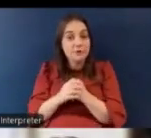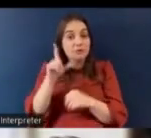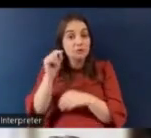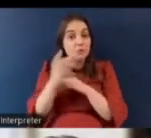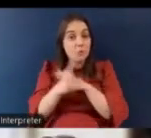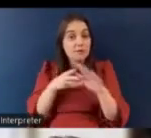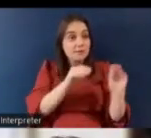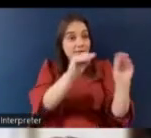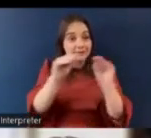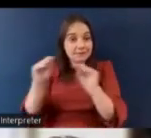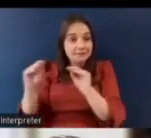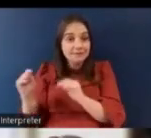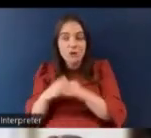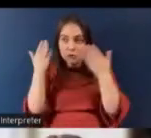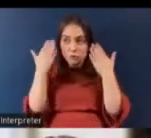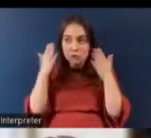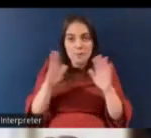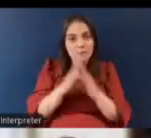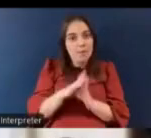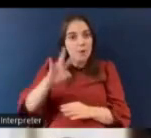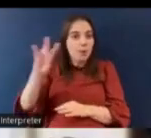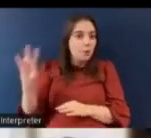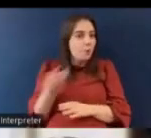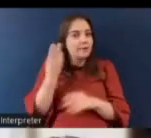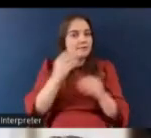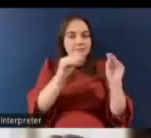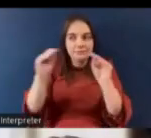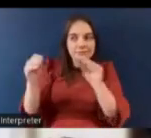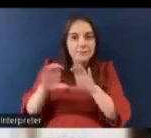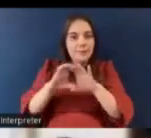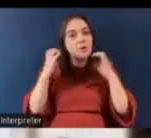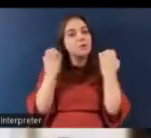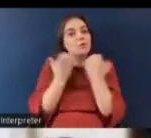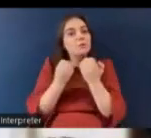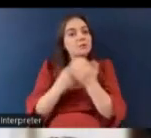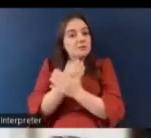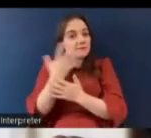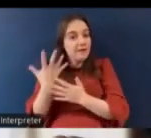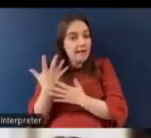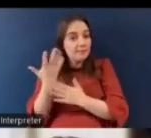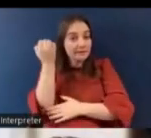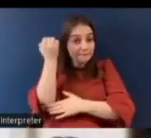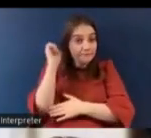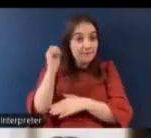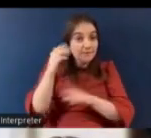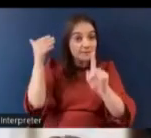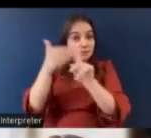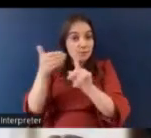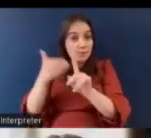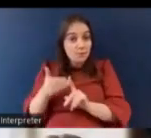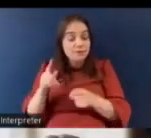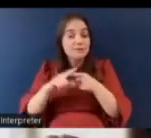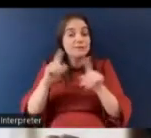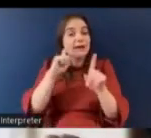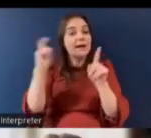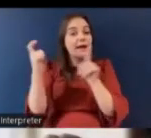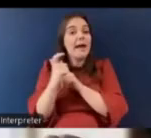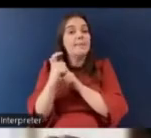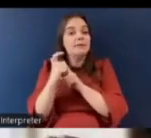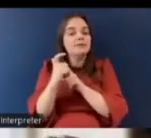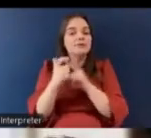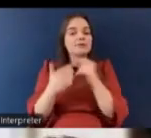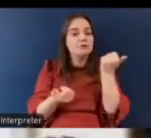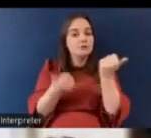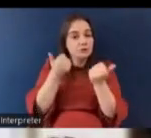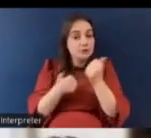we gave them a real crash course on community development, feminist approaches, and climate justice for them to bring back into